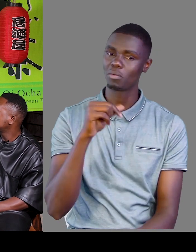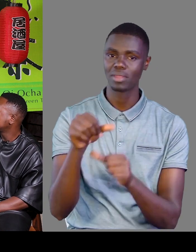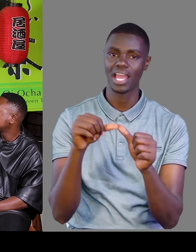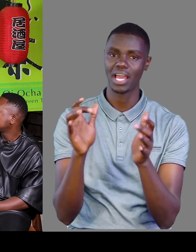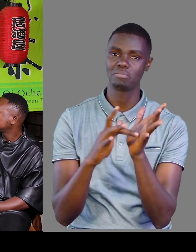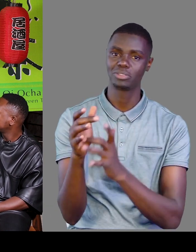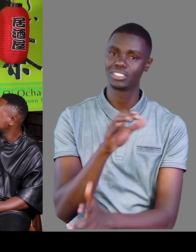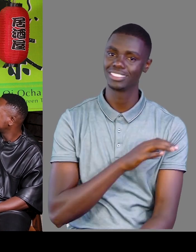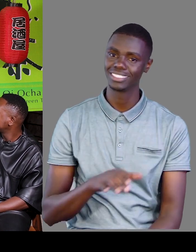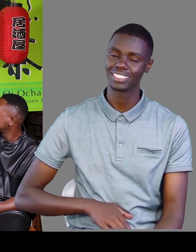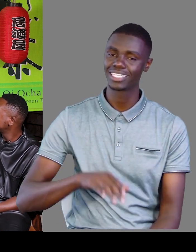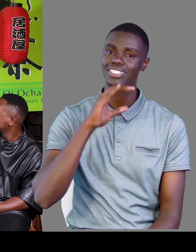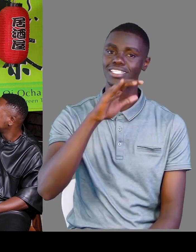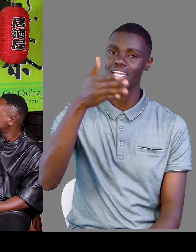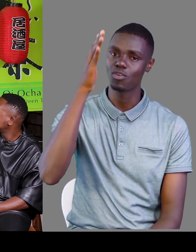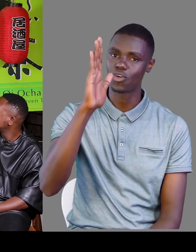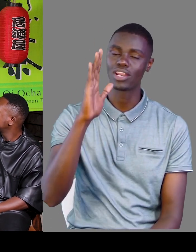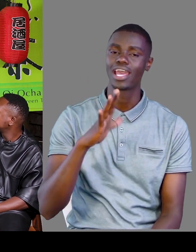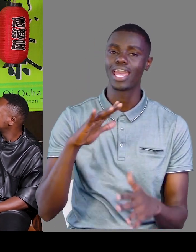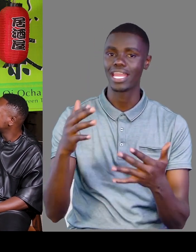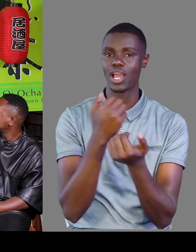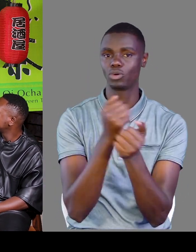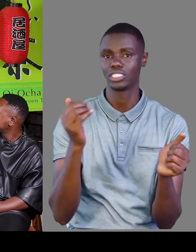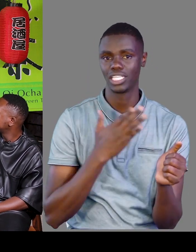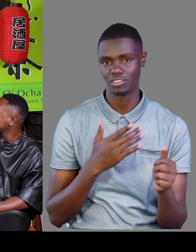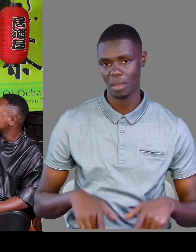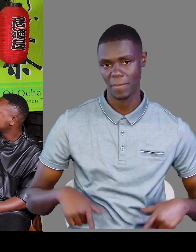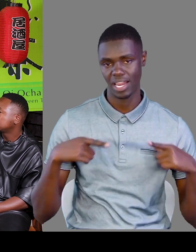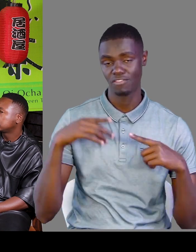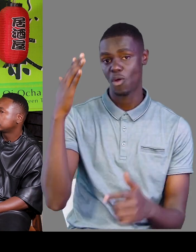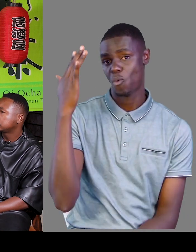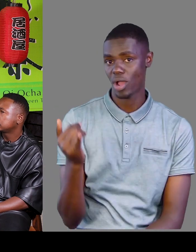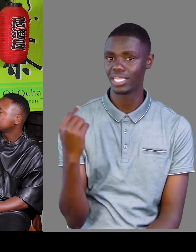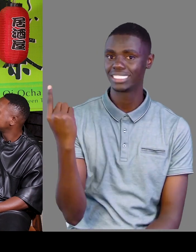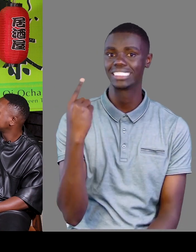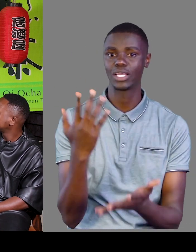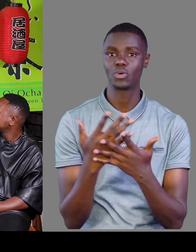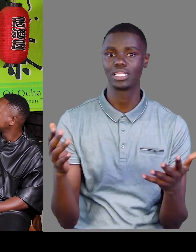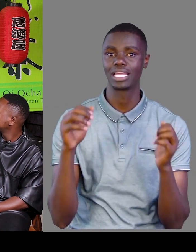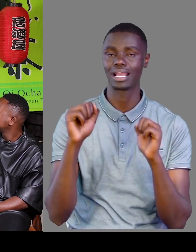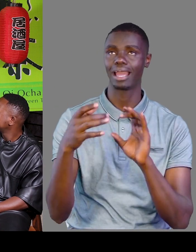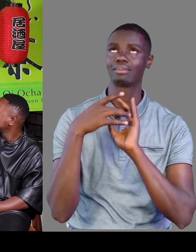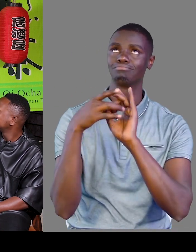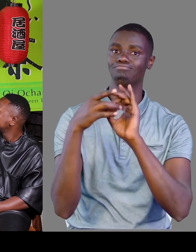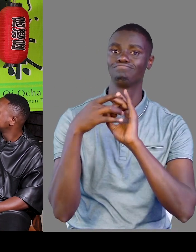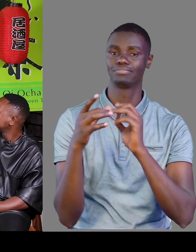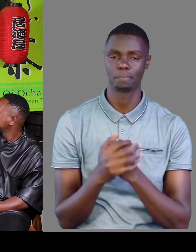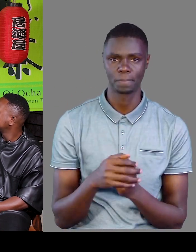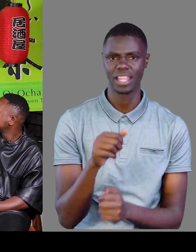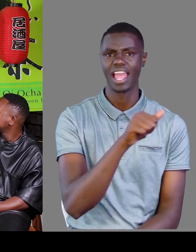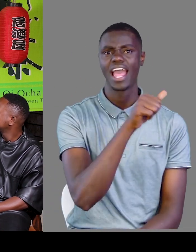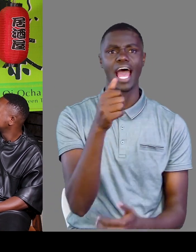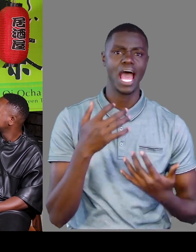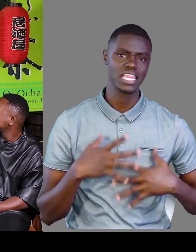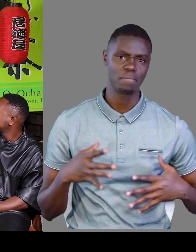tell you about Jesus Christ, the Son of God, and how he saved my life. Why? Because it's the only thing I can relate to. You see, other